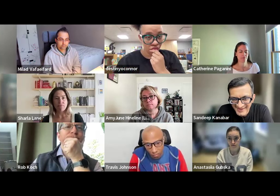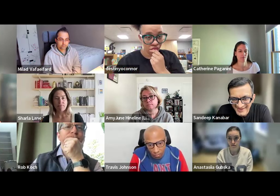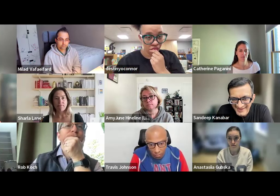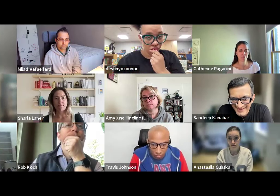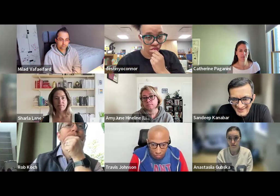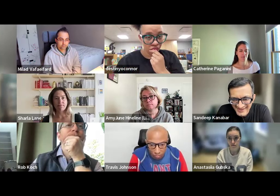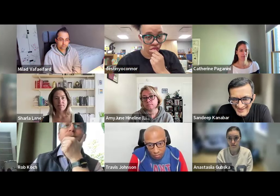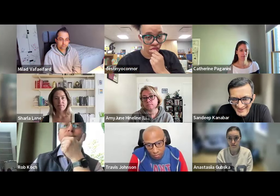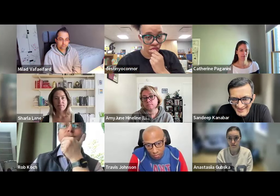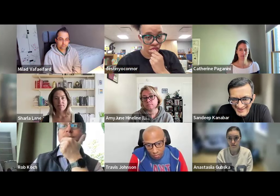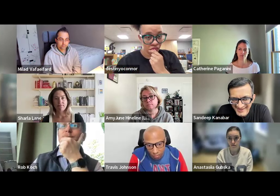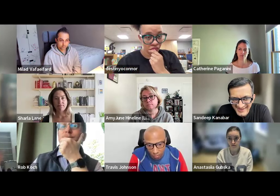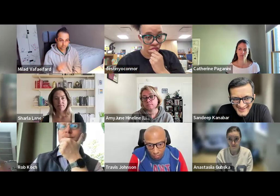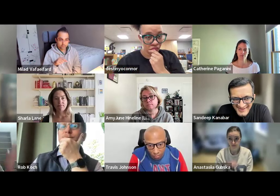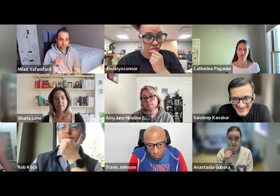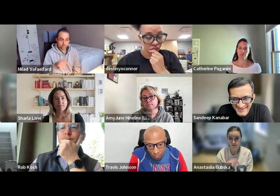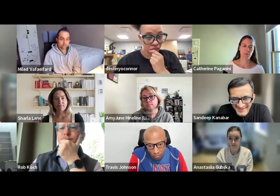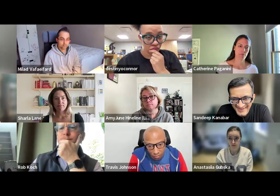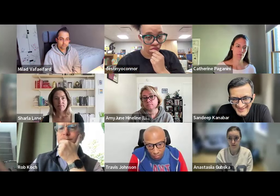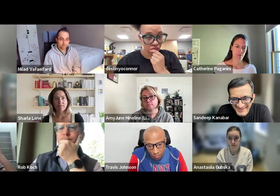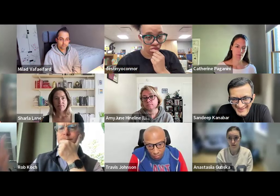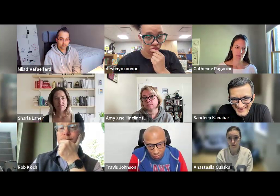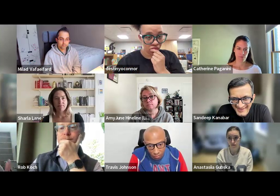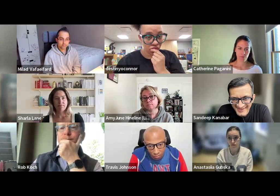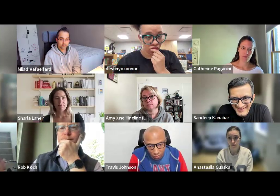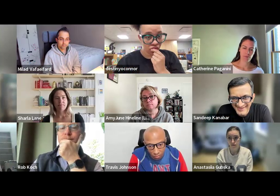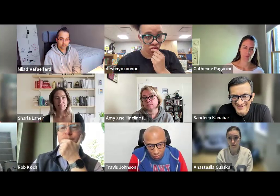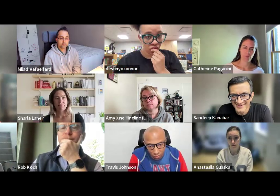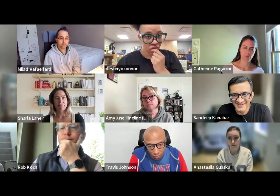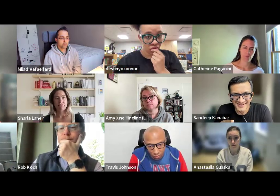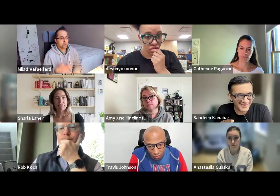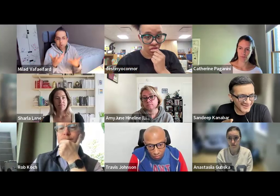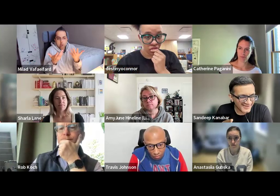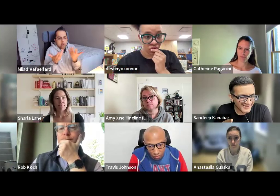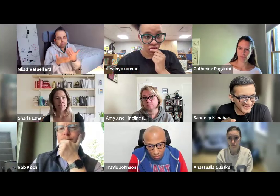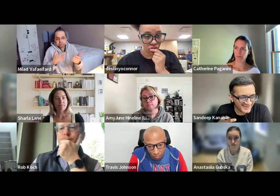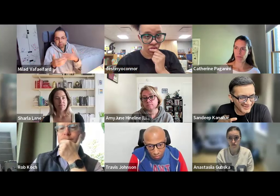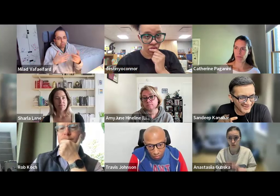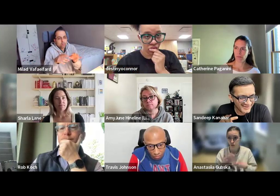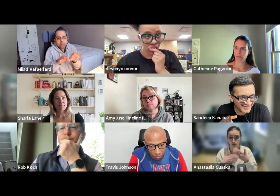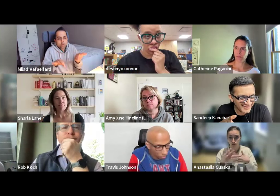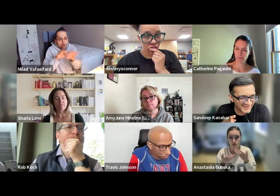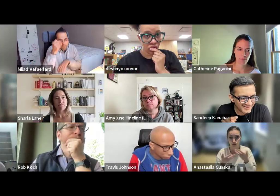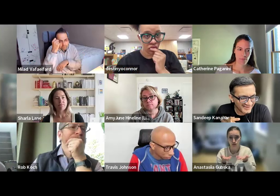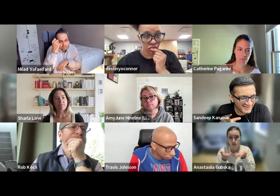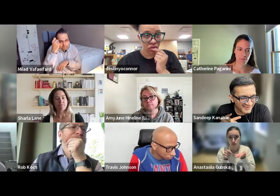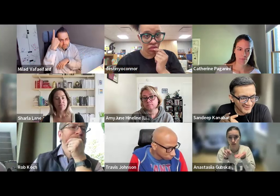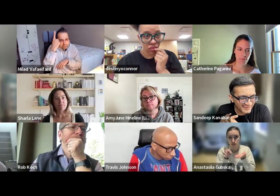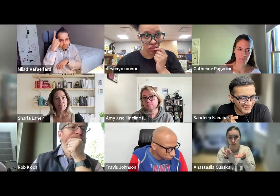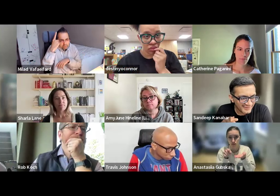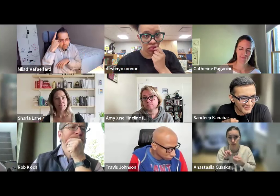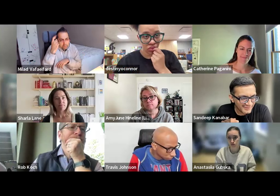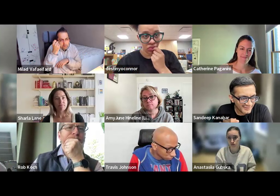And when you're talking about the one without the interpreters that you have the meetups, do you use like international sign language or